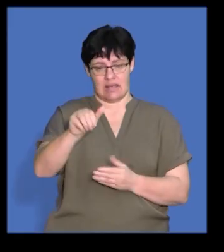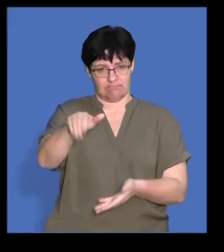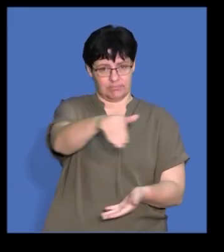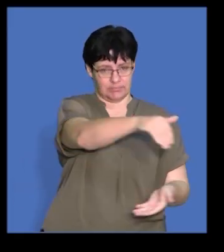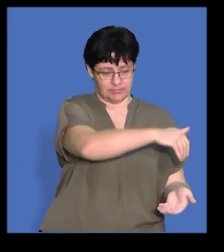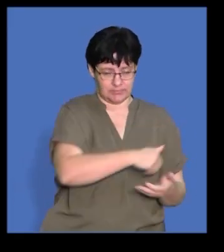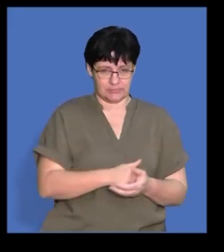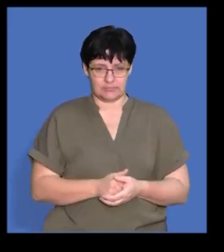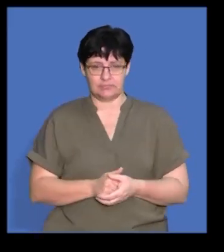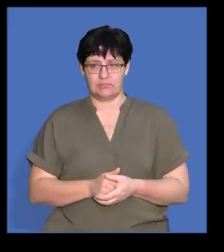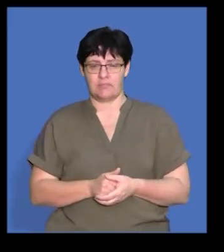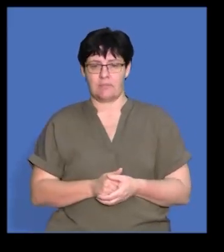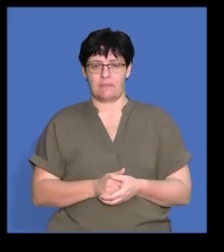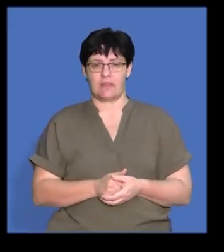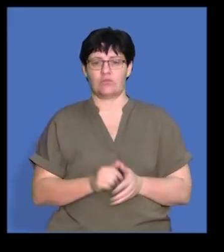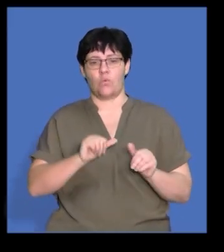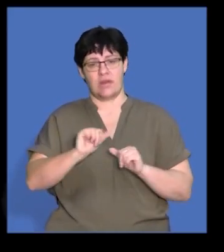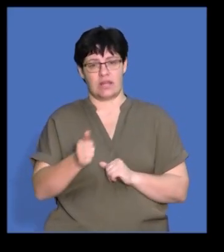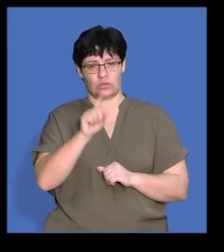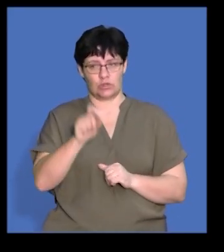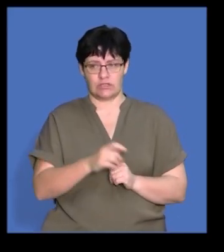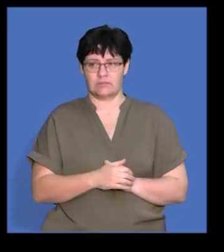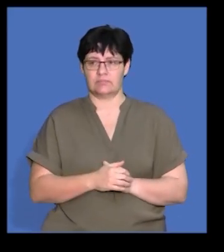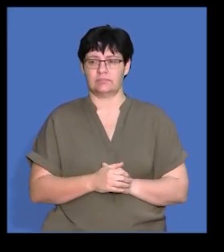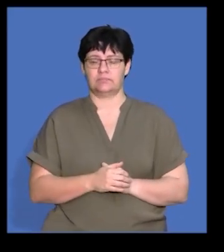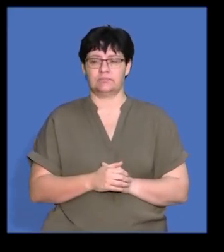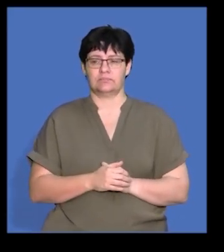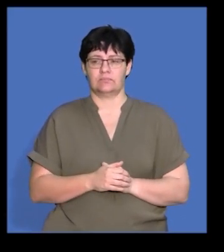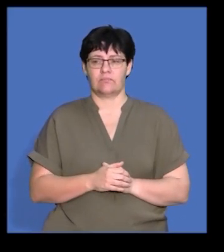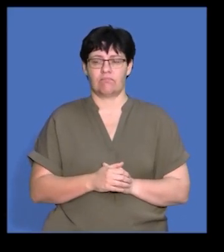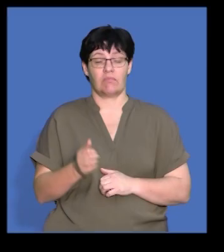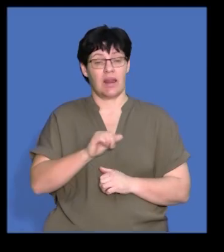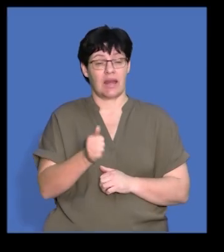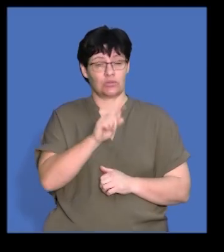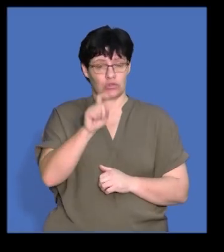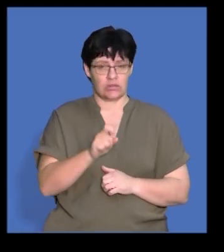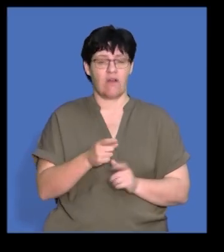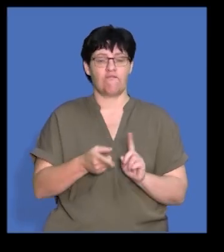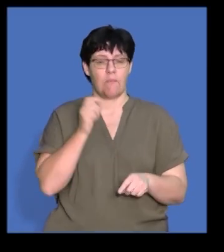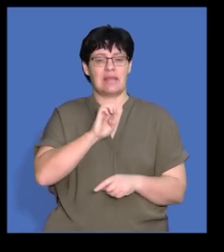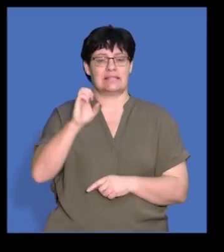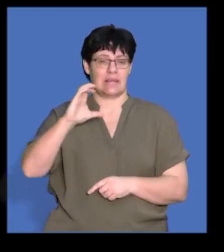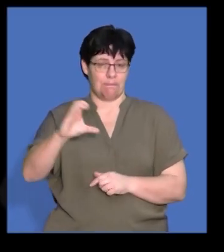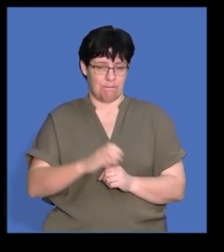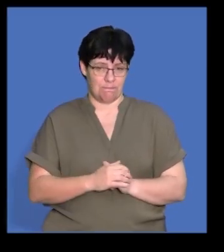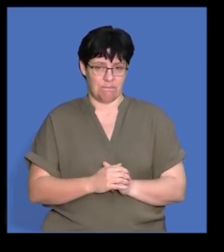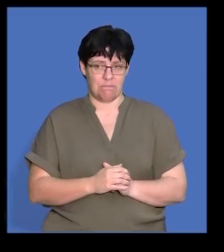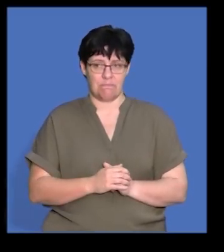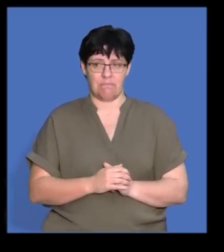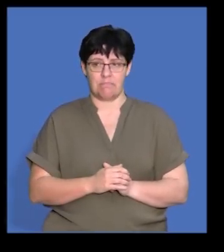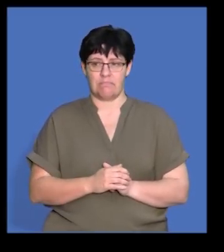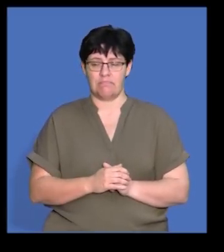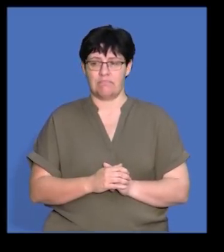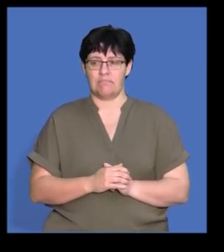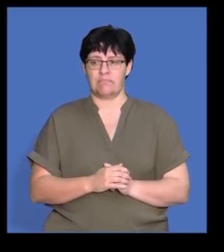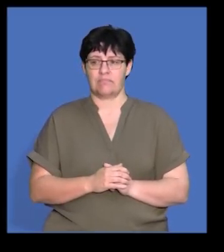data. Right, let's move on to our next question. Our next question, also from the Eastern Cape. I feel like I need to change